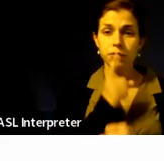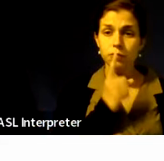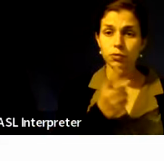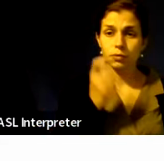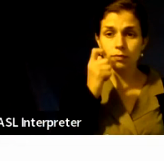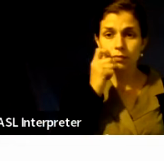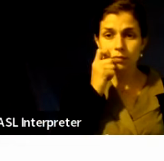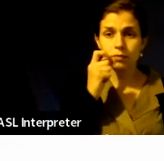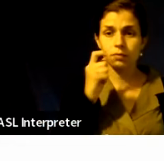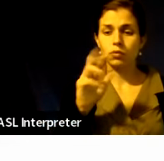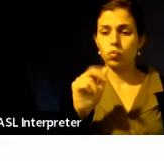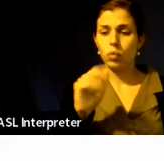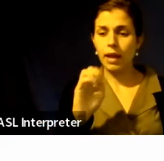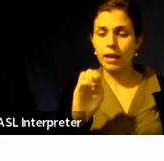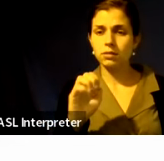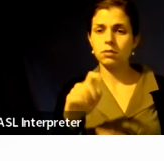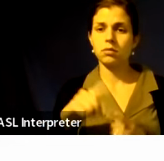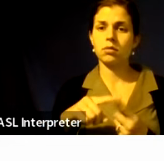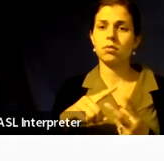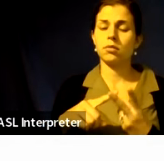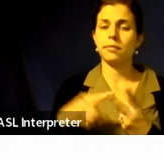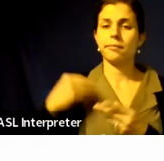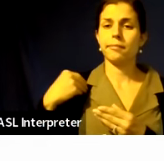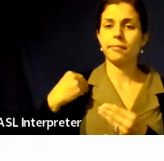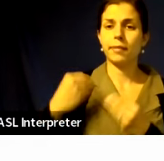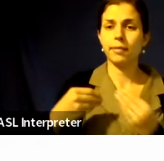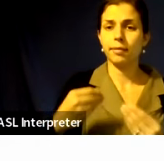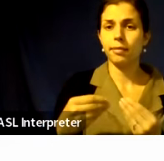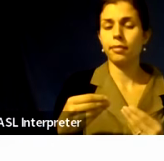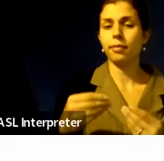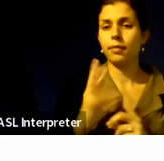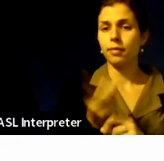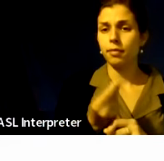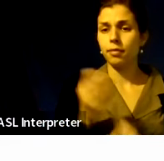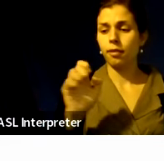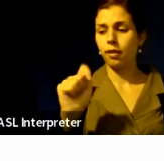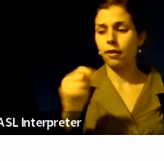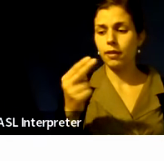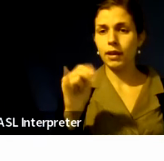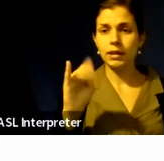set up correctly. Make sure that the family address is accurate.